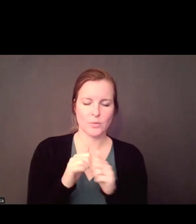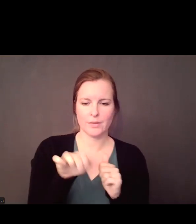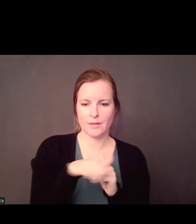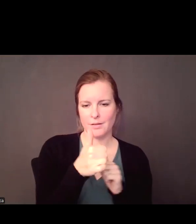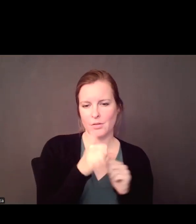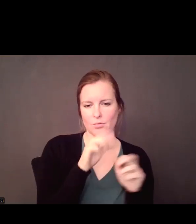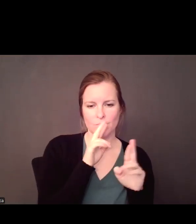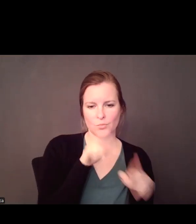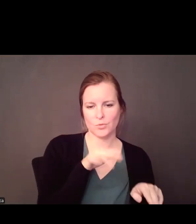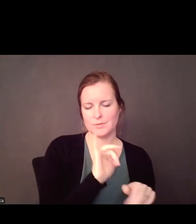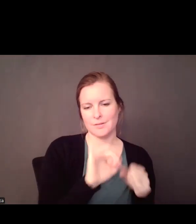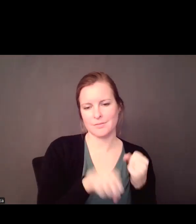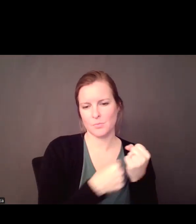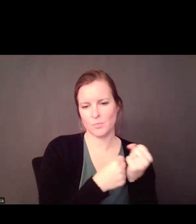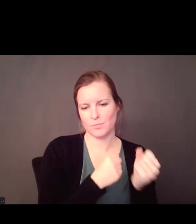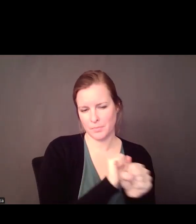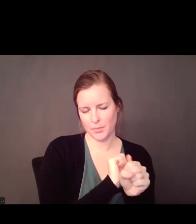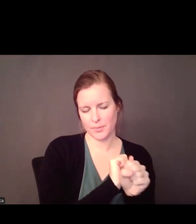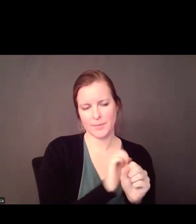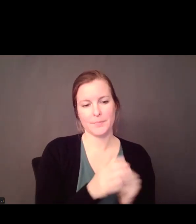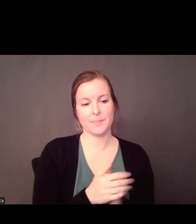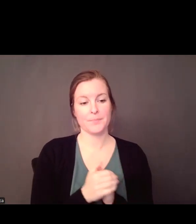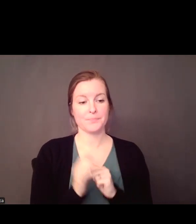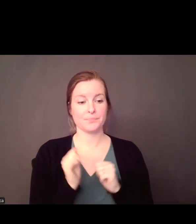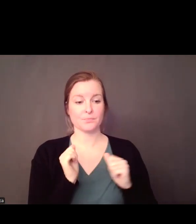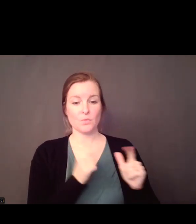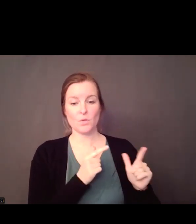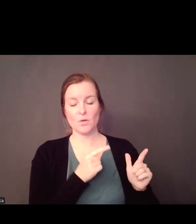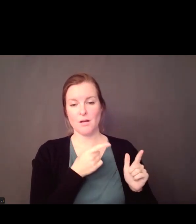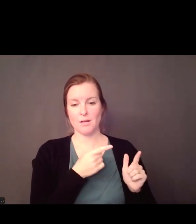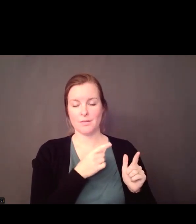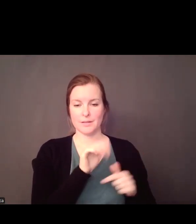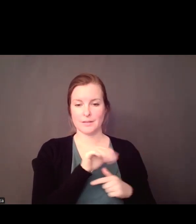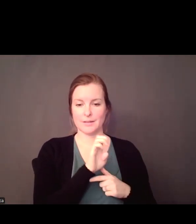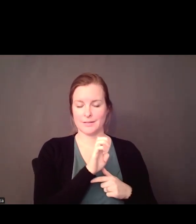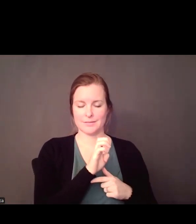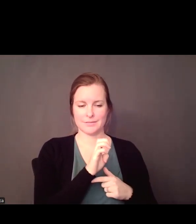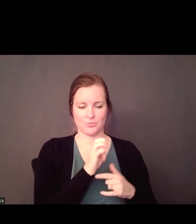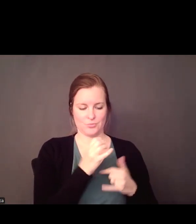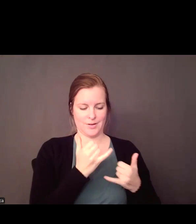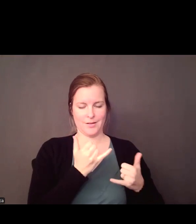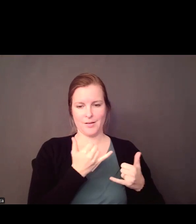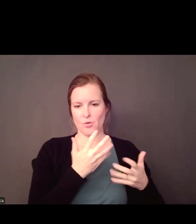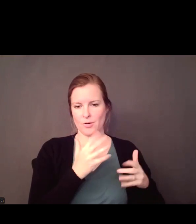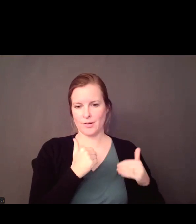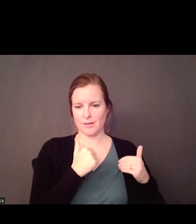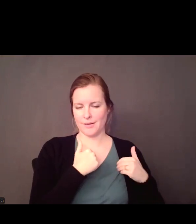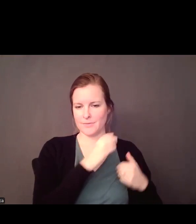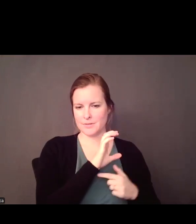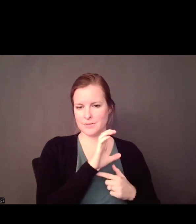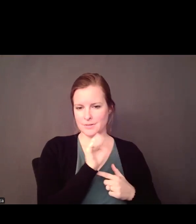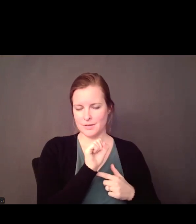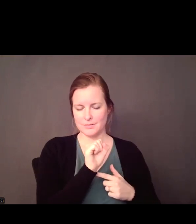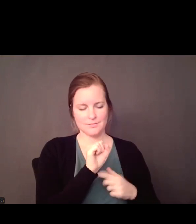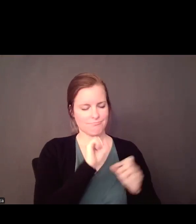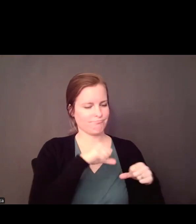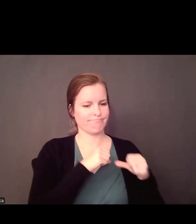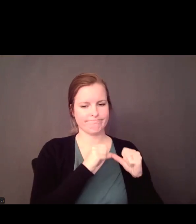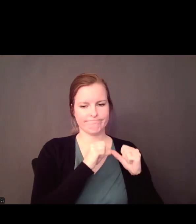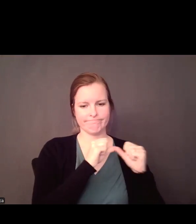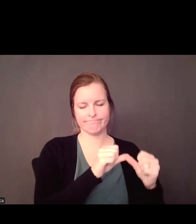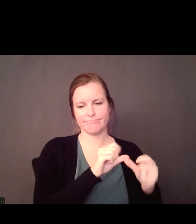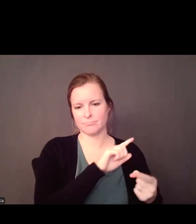employments. All the existing cases that are currently receiving CSS, they can continue up